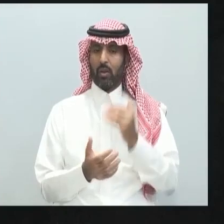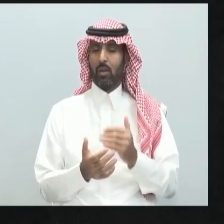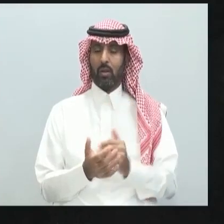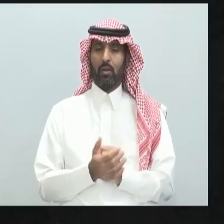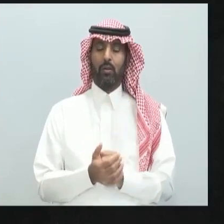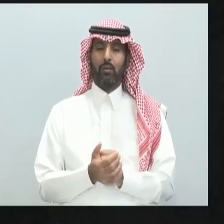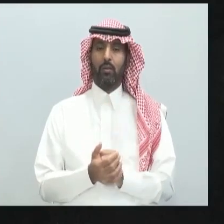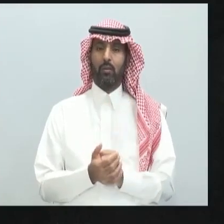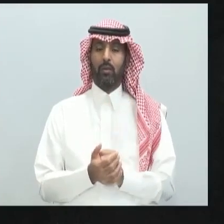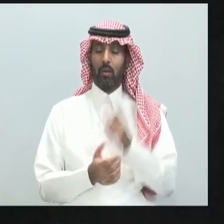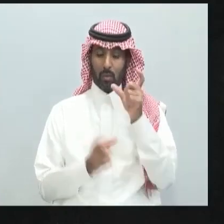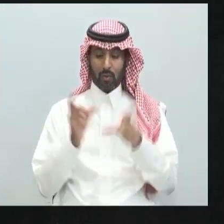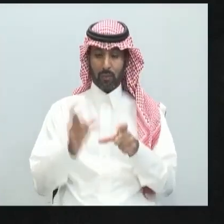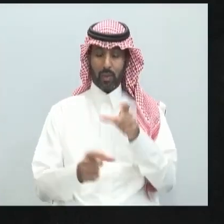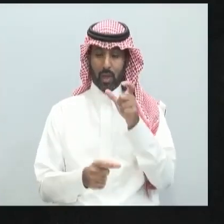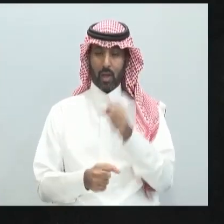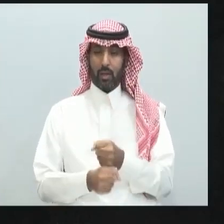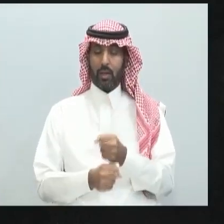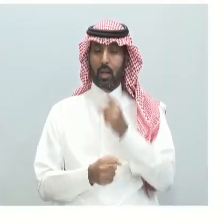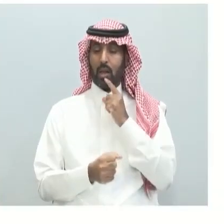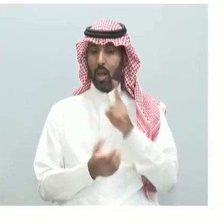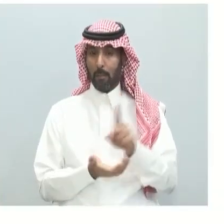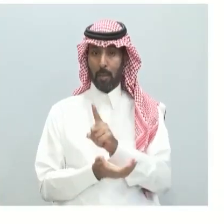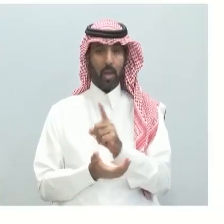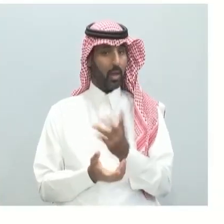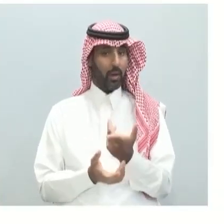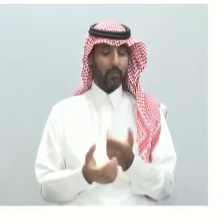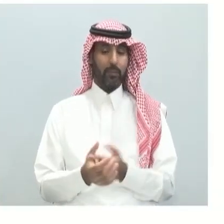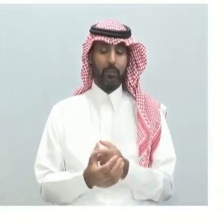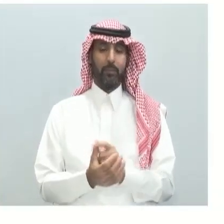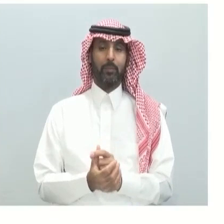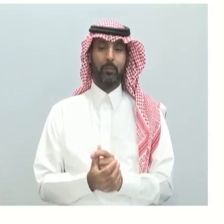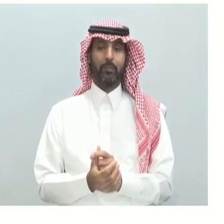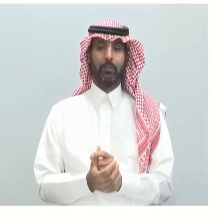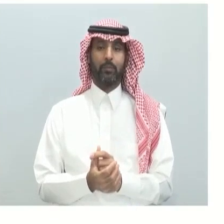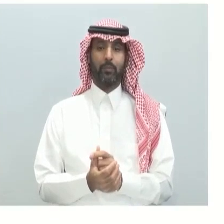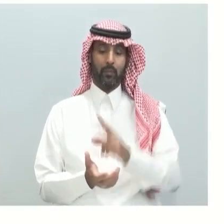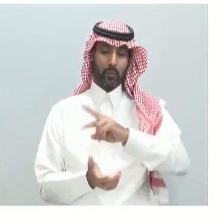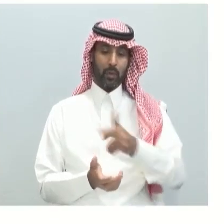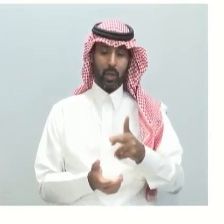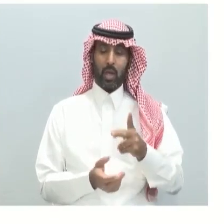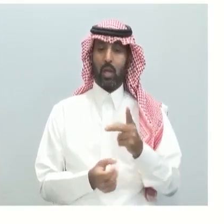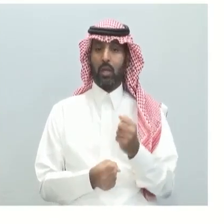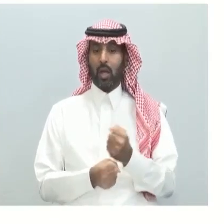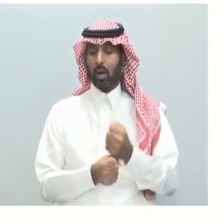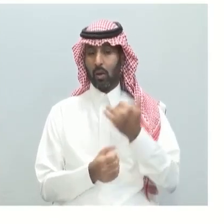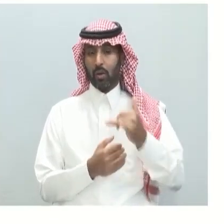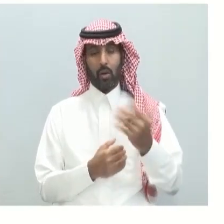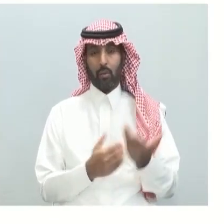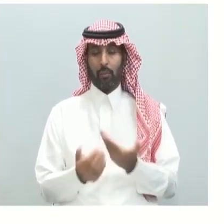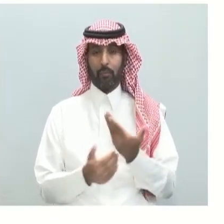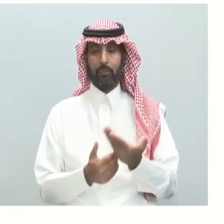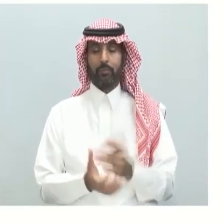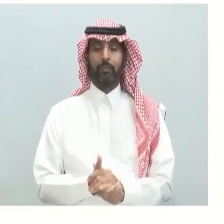our greenness, let's say? Again, can we be relatively green by changing some of our